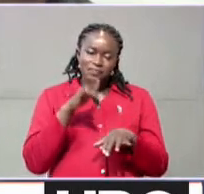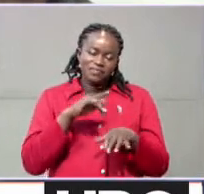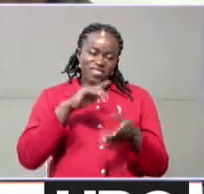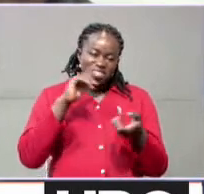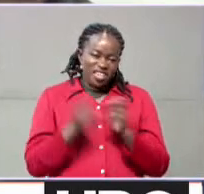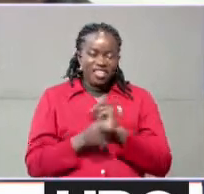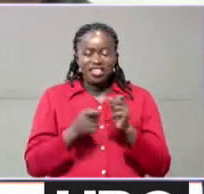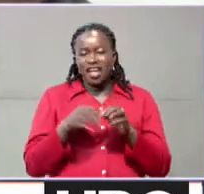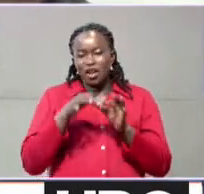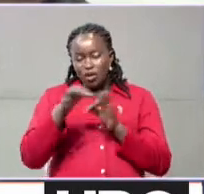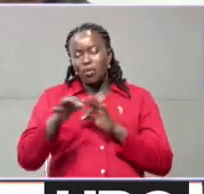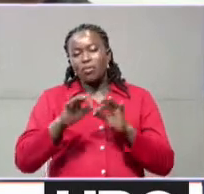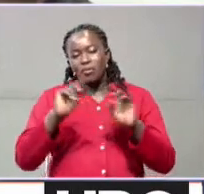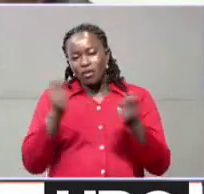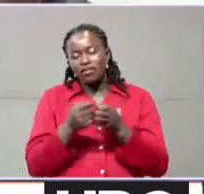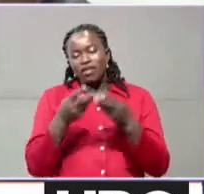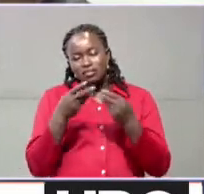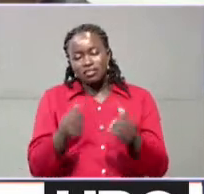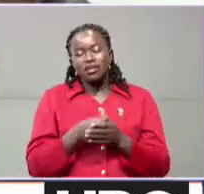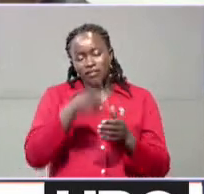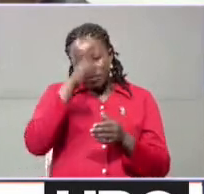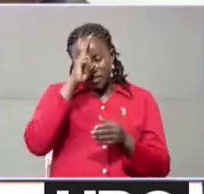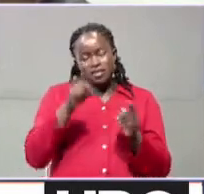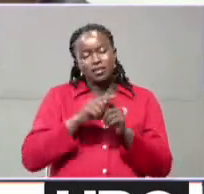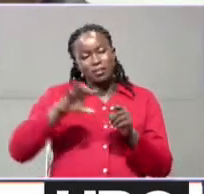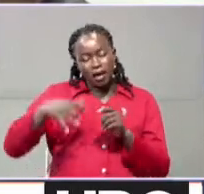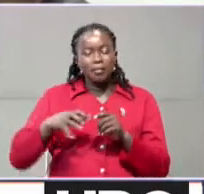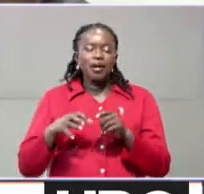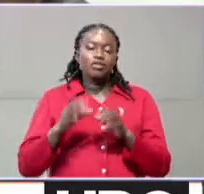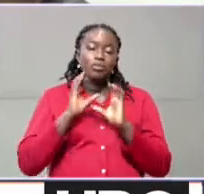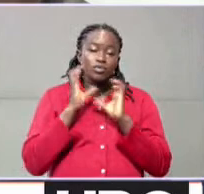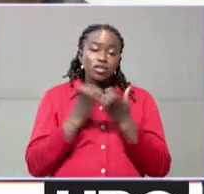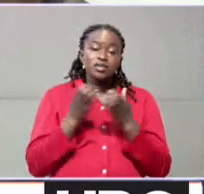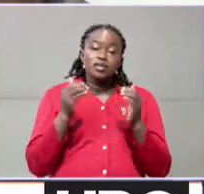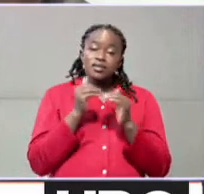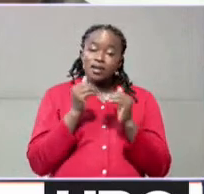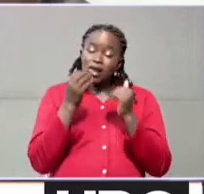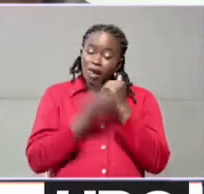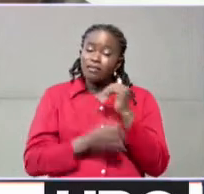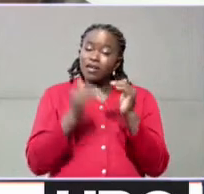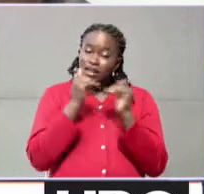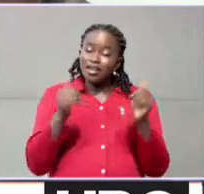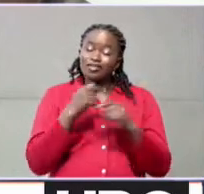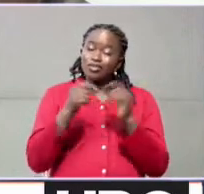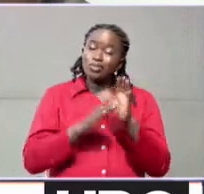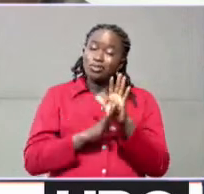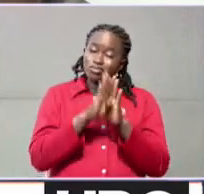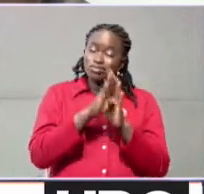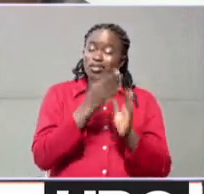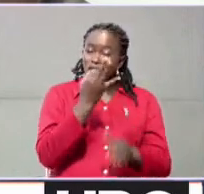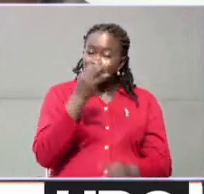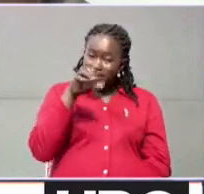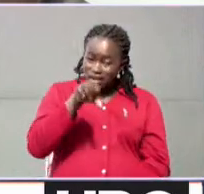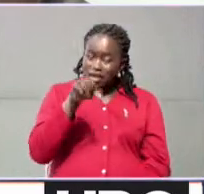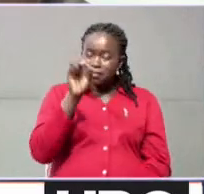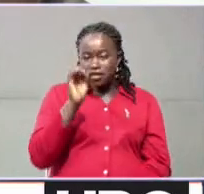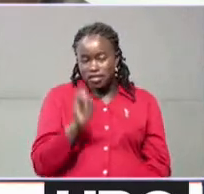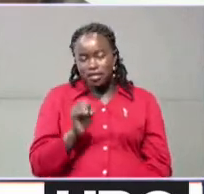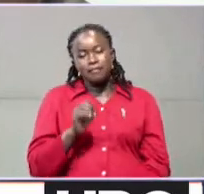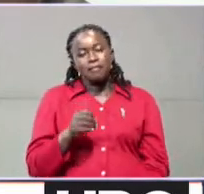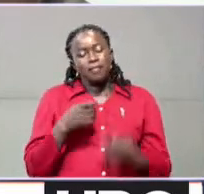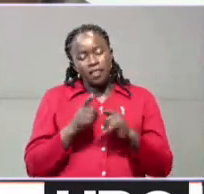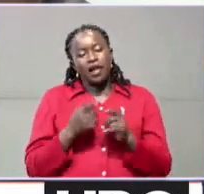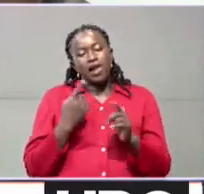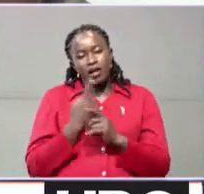situation in the rural and urban communities poverty levels continue to be high at 39 percent despite the